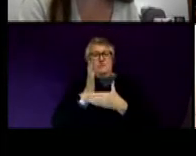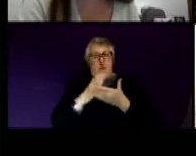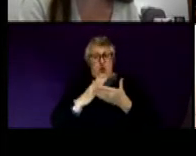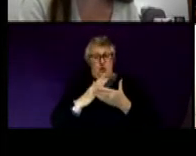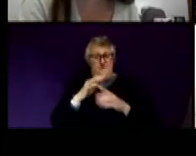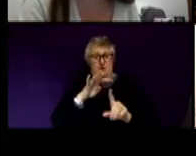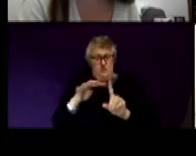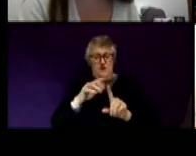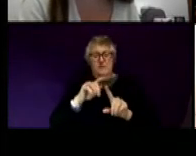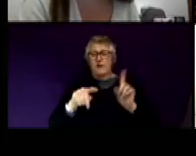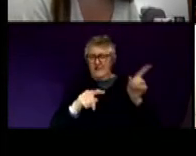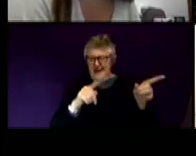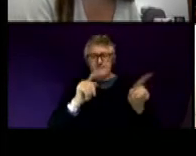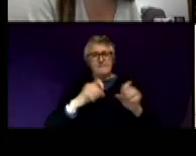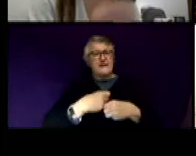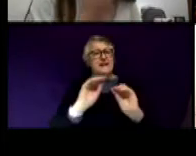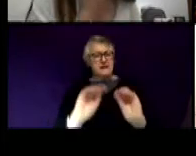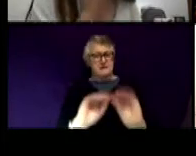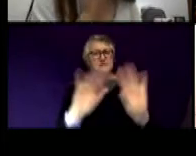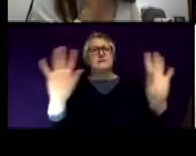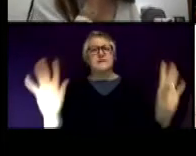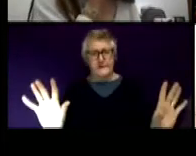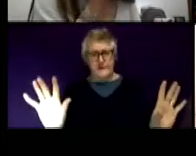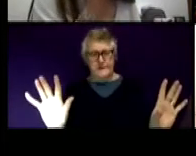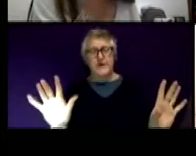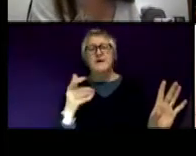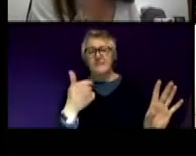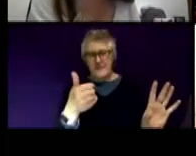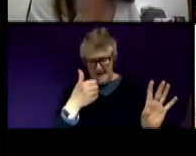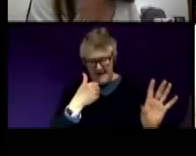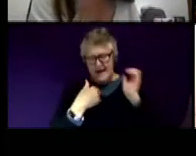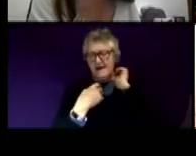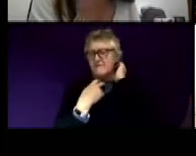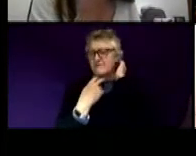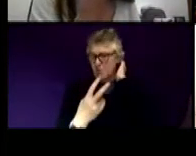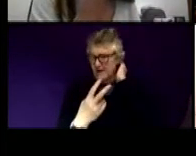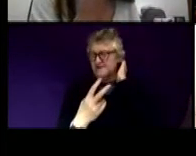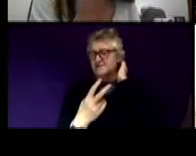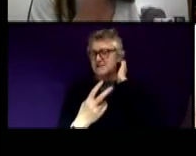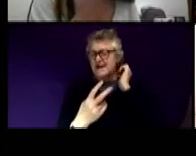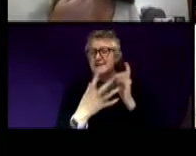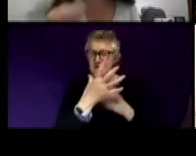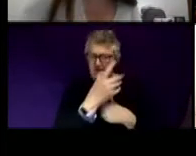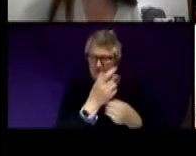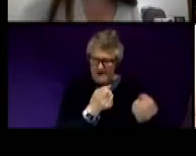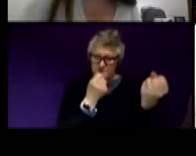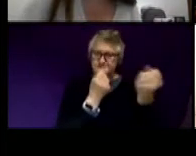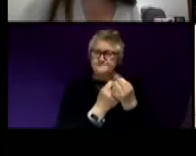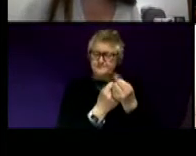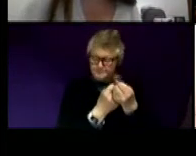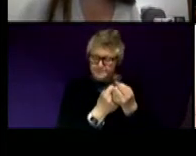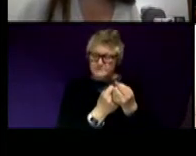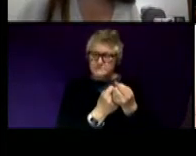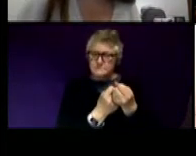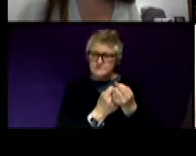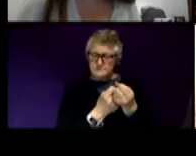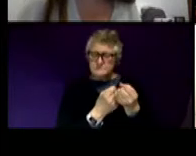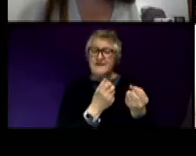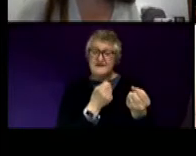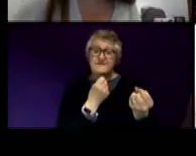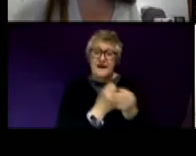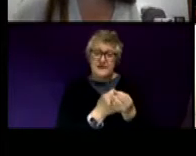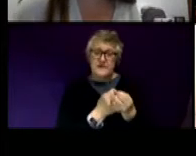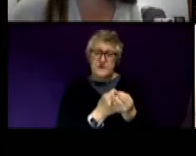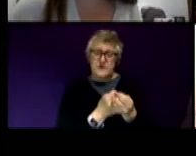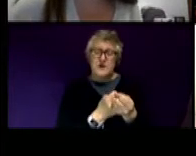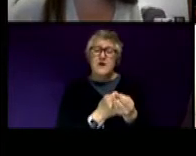known. The details of a policy, they have a voice. It's hard to quantify that, but I do want the public to rest assured that